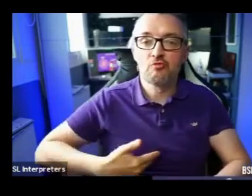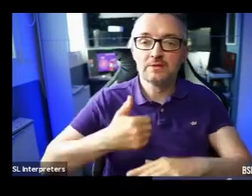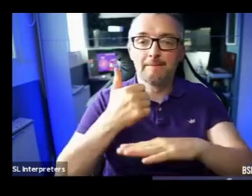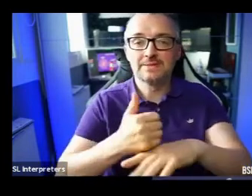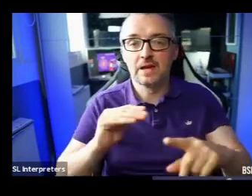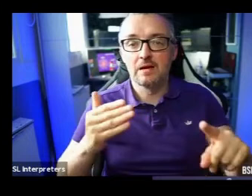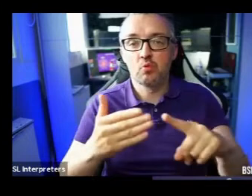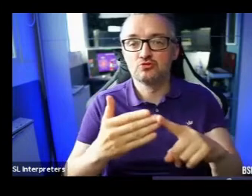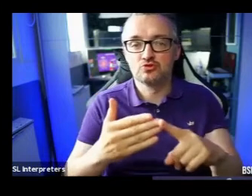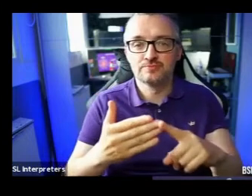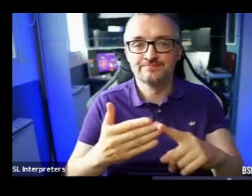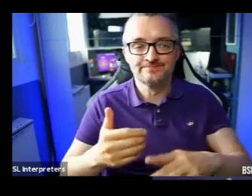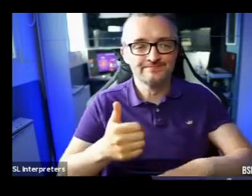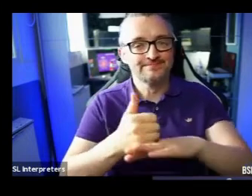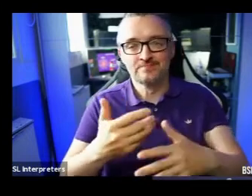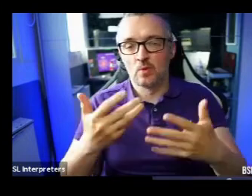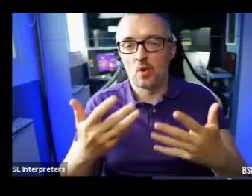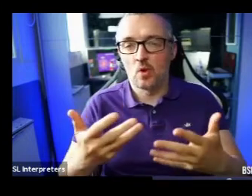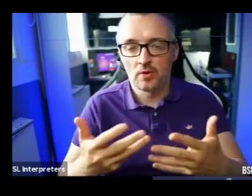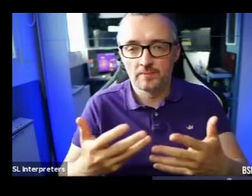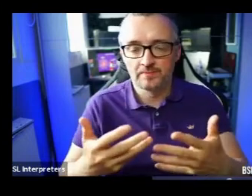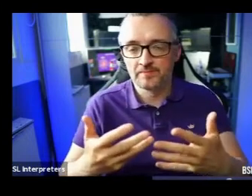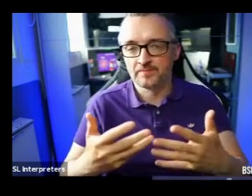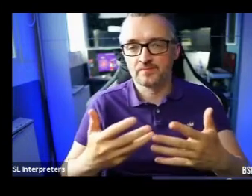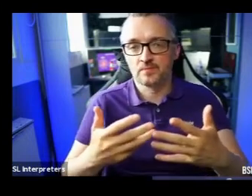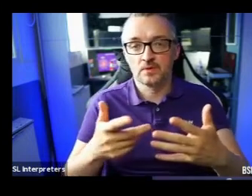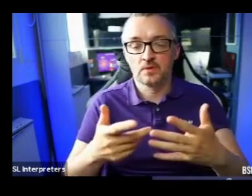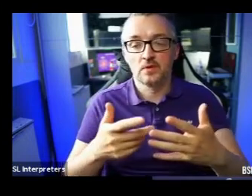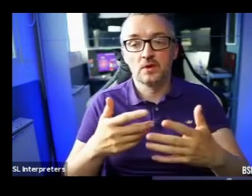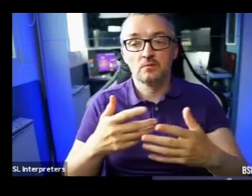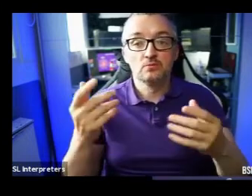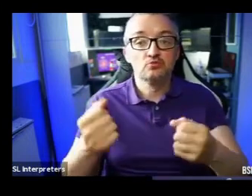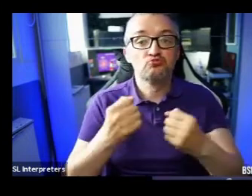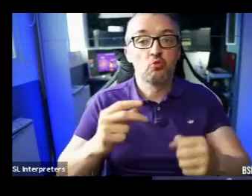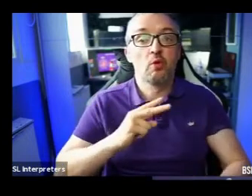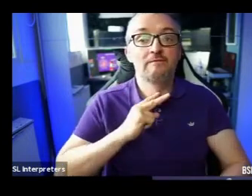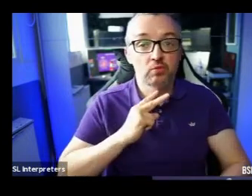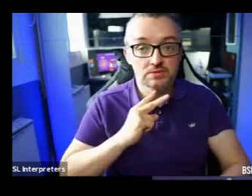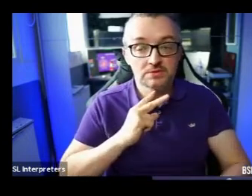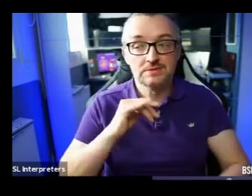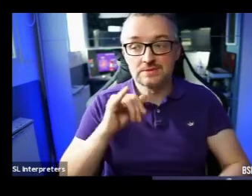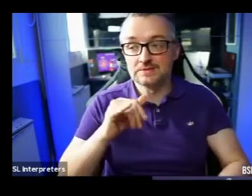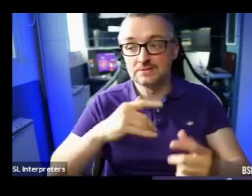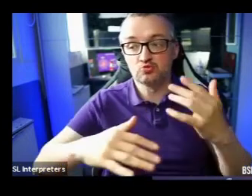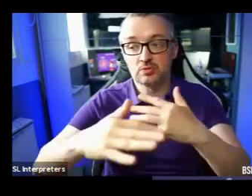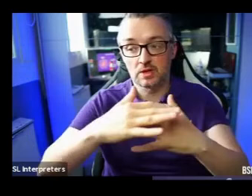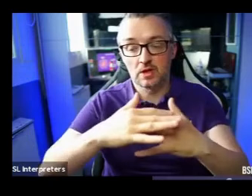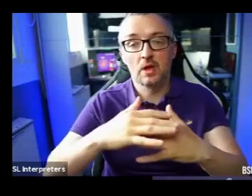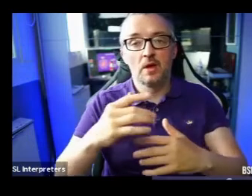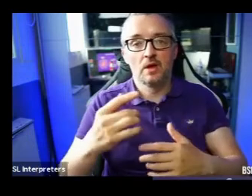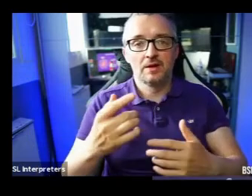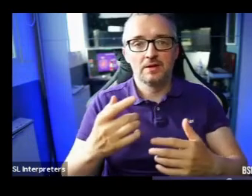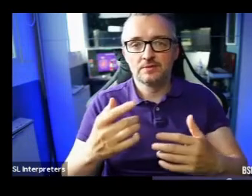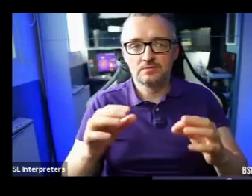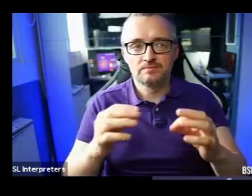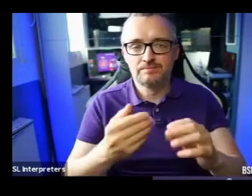The rights-based approach hadn't really taken hold yet. And I think that there was a strong voice, but a lack of voice across our society